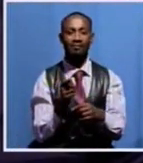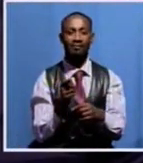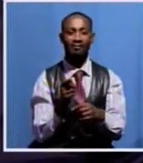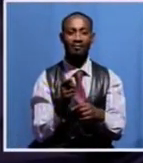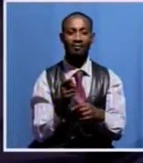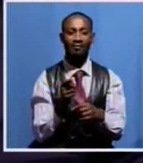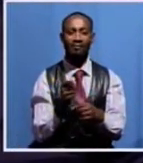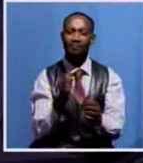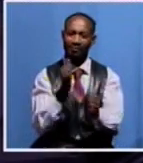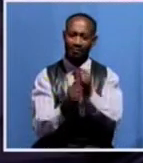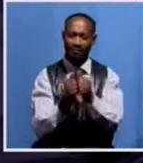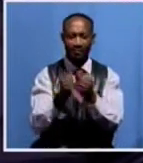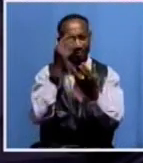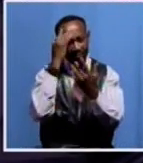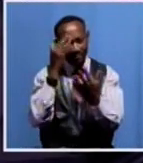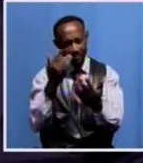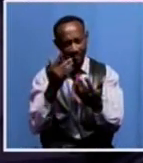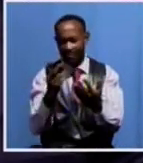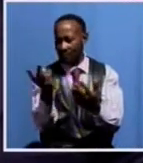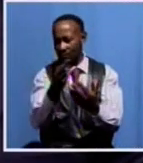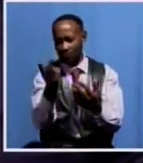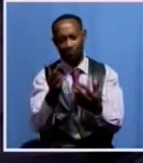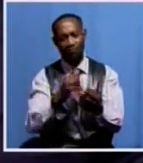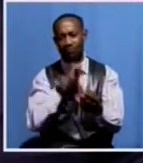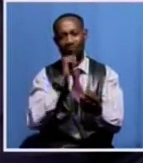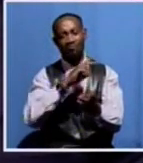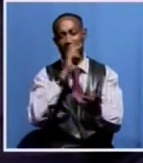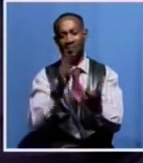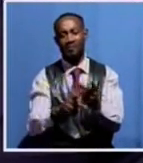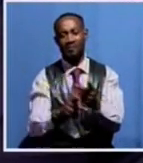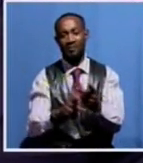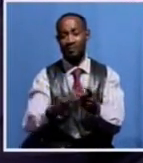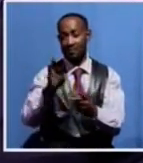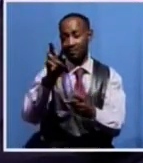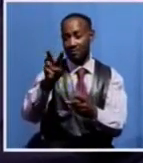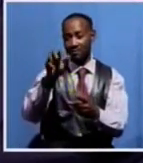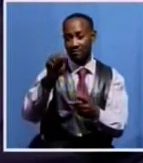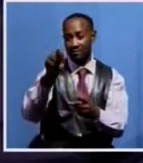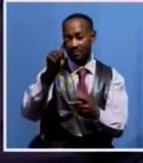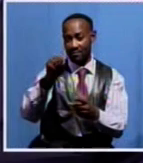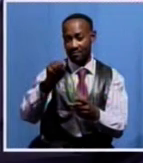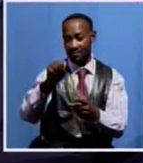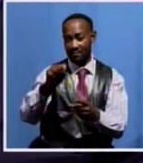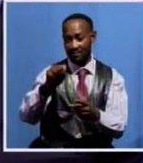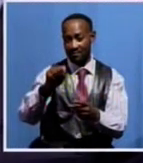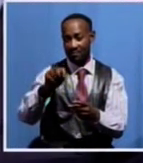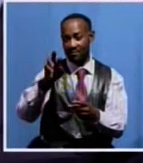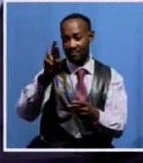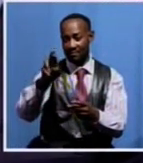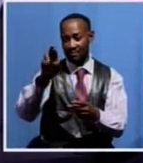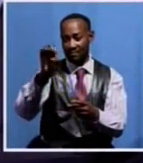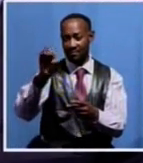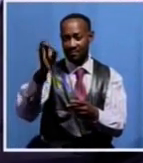corporate tax that you expect to get. So the two are not the same. VAT refund, as I